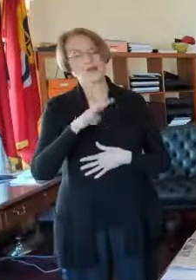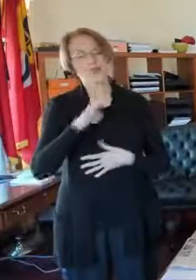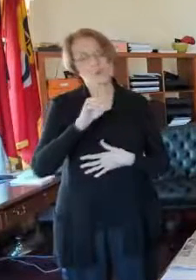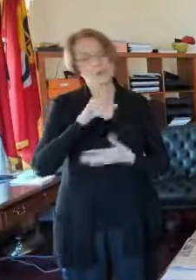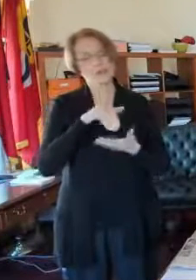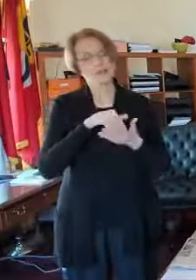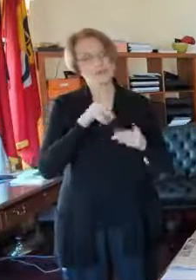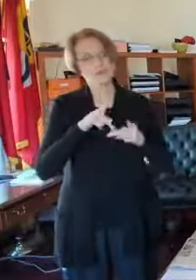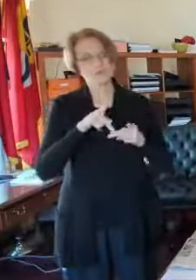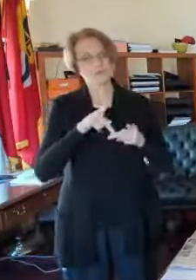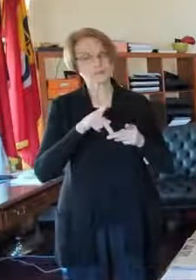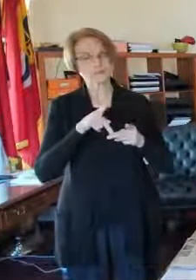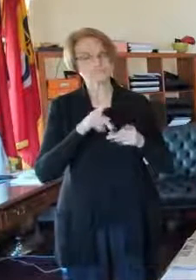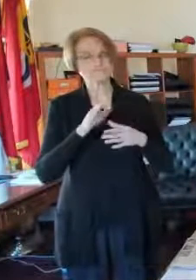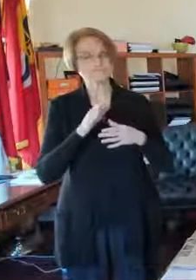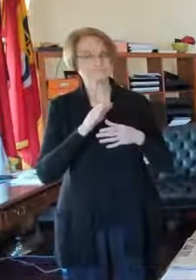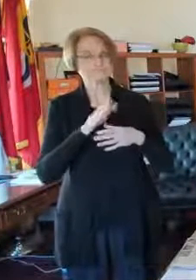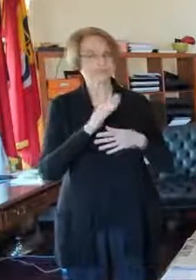underlying health conditions.